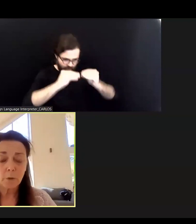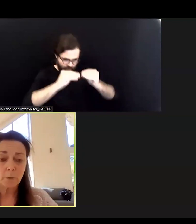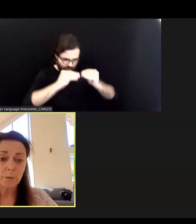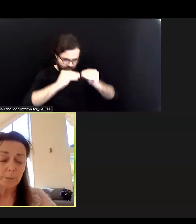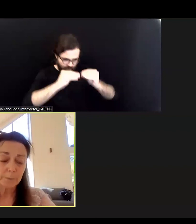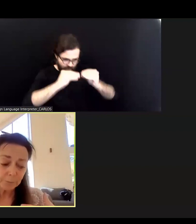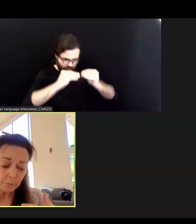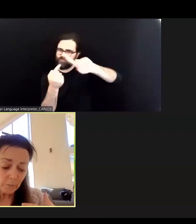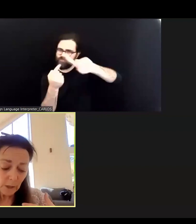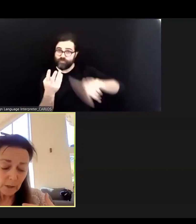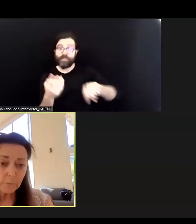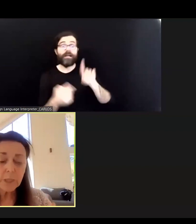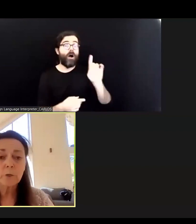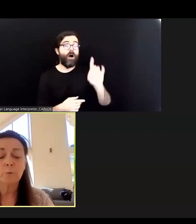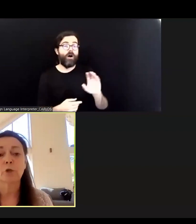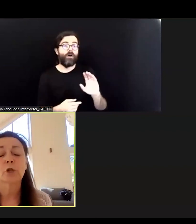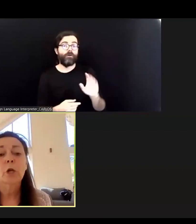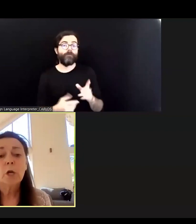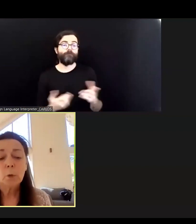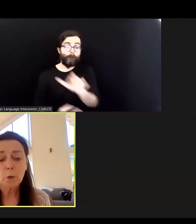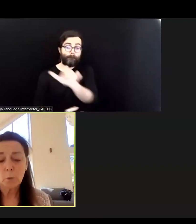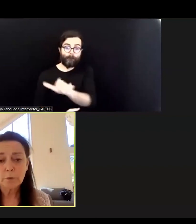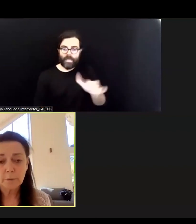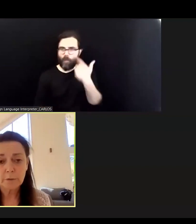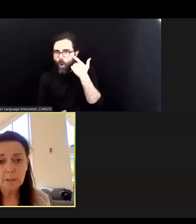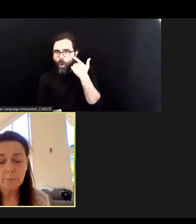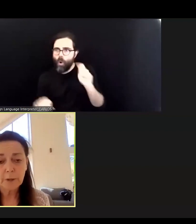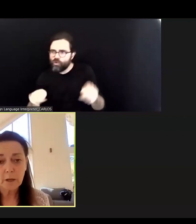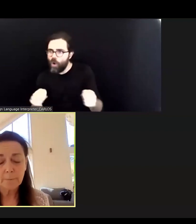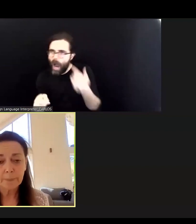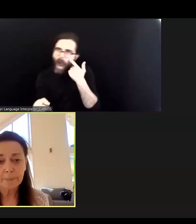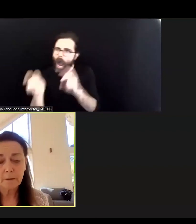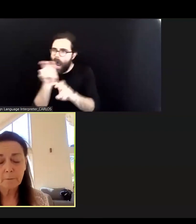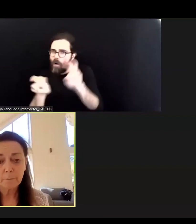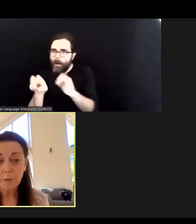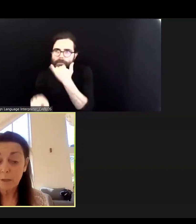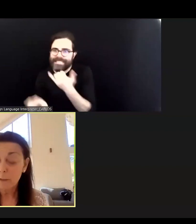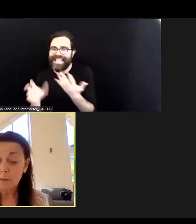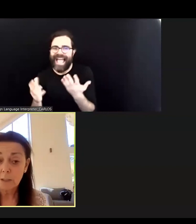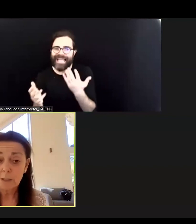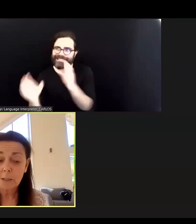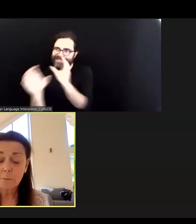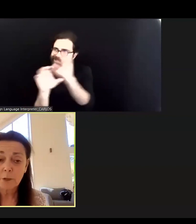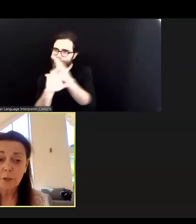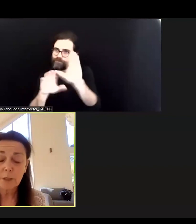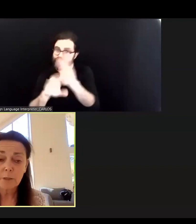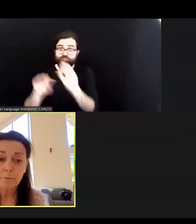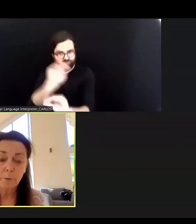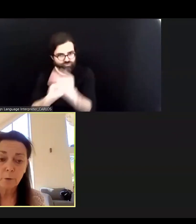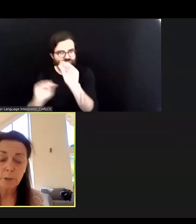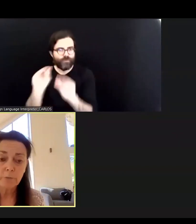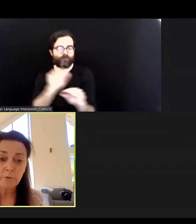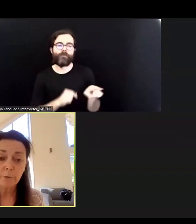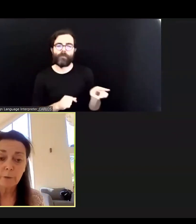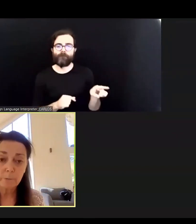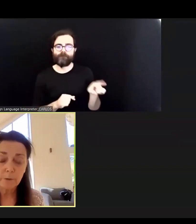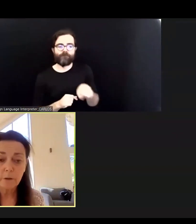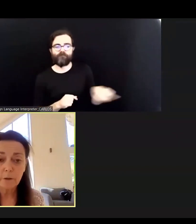really, no, seriously, I see a huge uptake of accessibility knowledge. We have